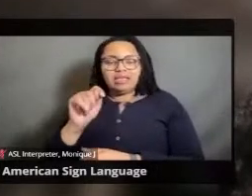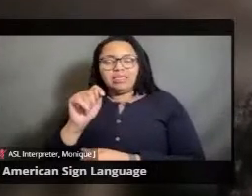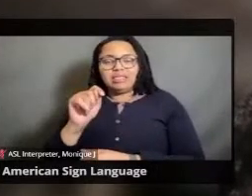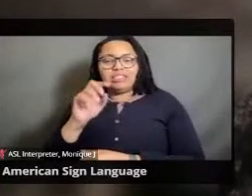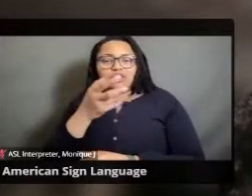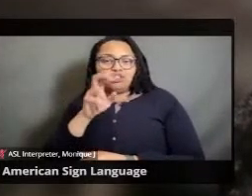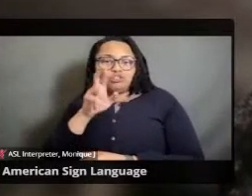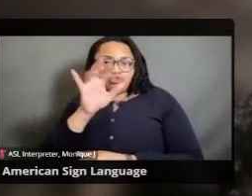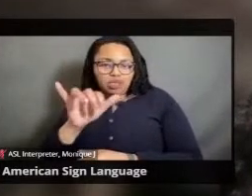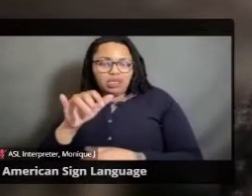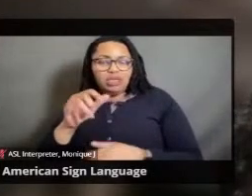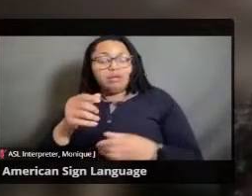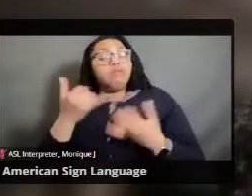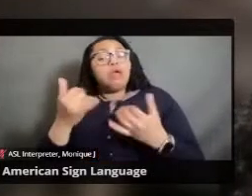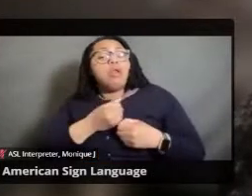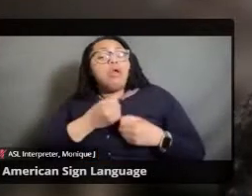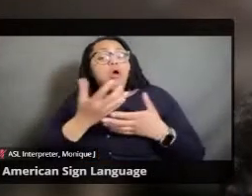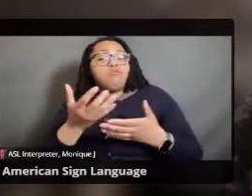3:31-24.